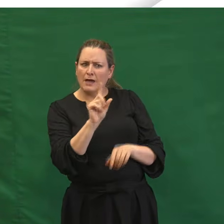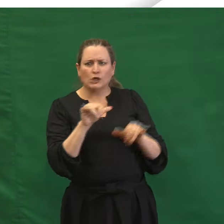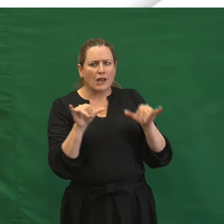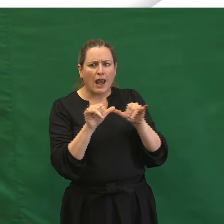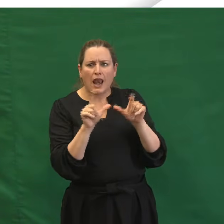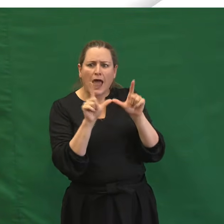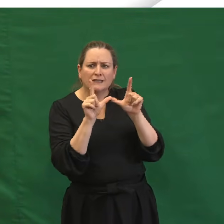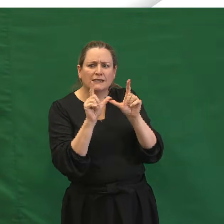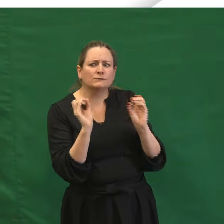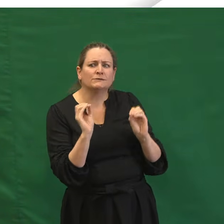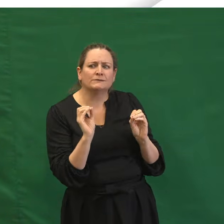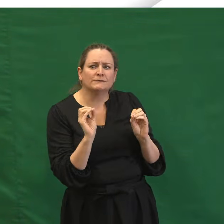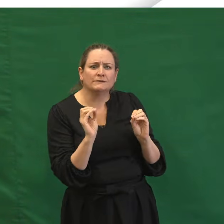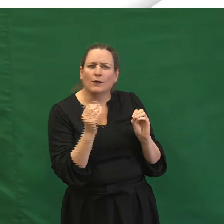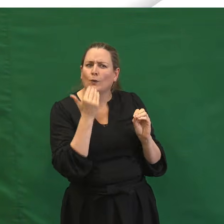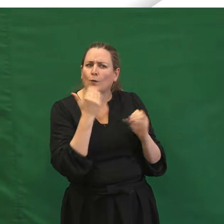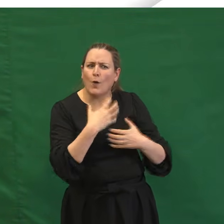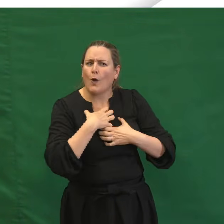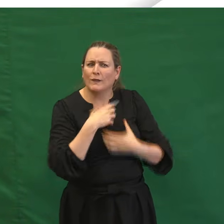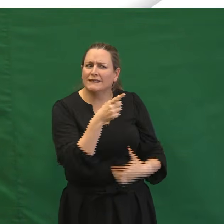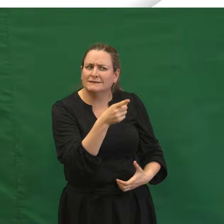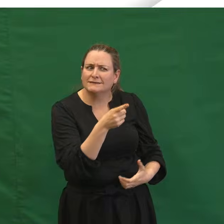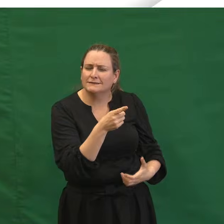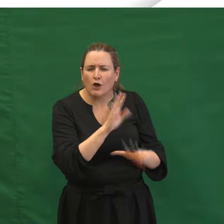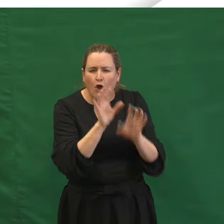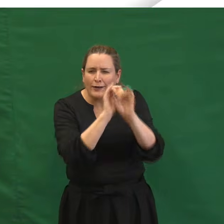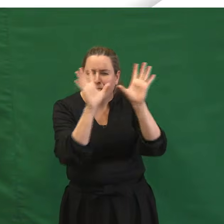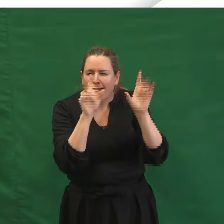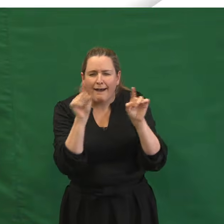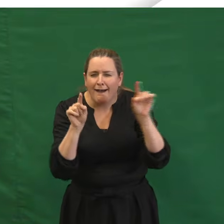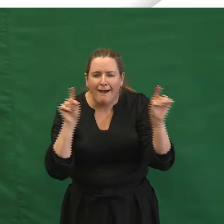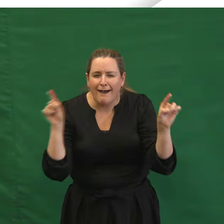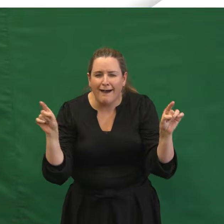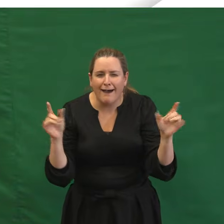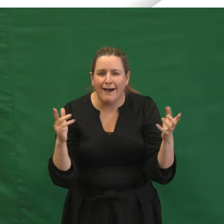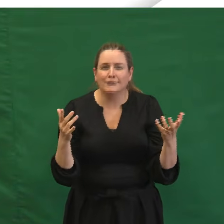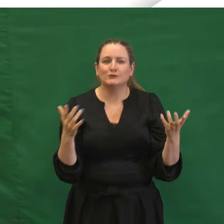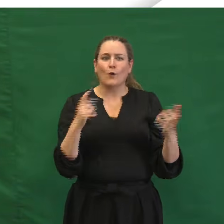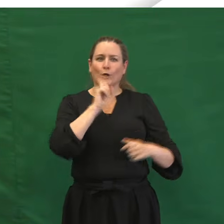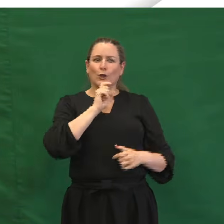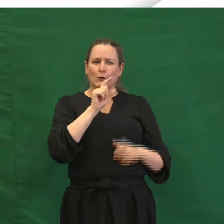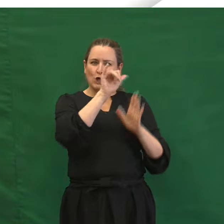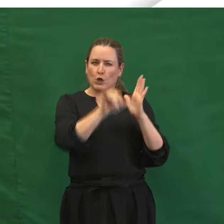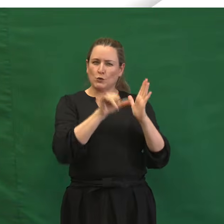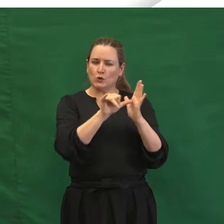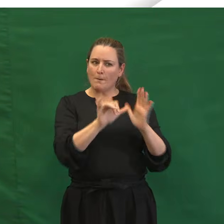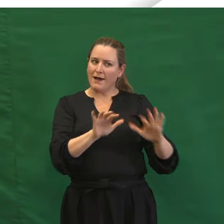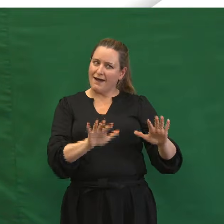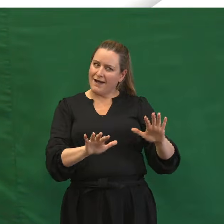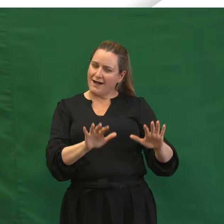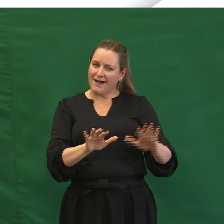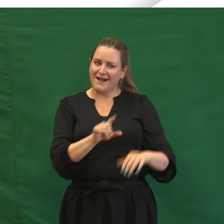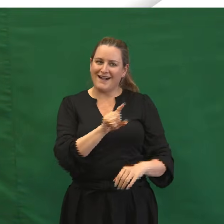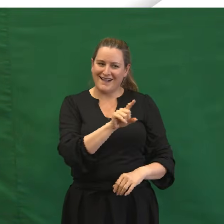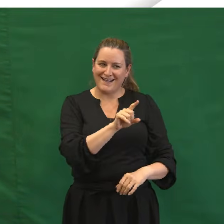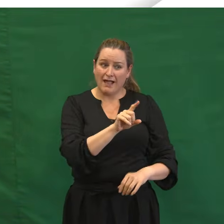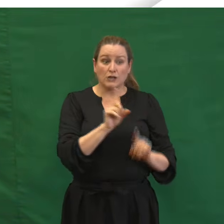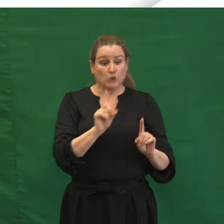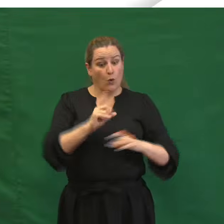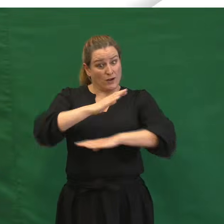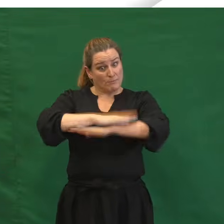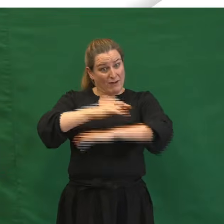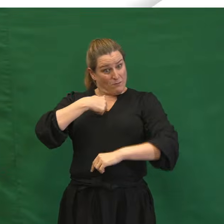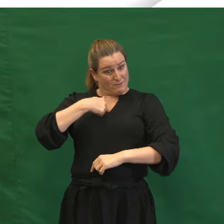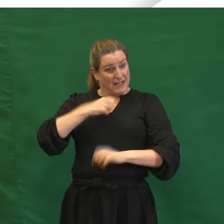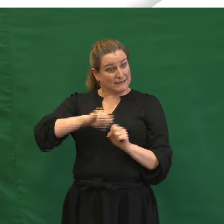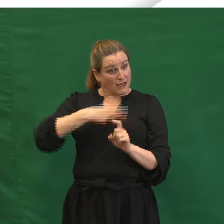owner of that. So that's something that I can be clear. The infrastructure, it's a non-competing infrastructure there for everyone to use according